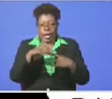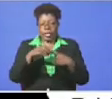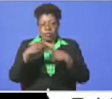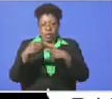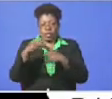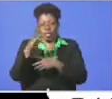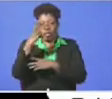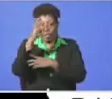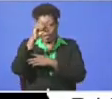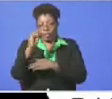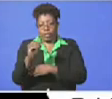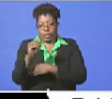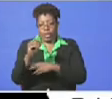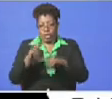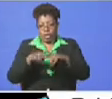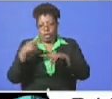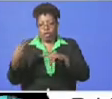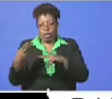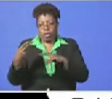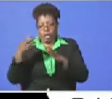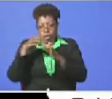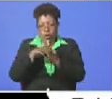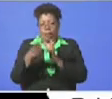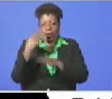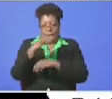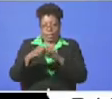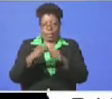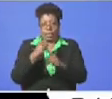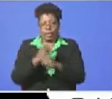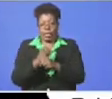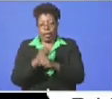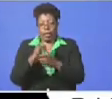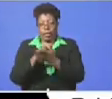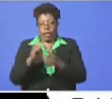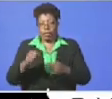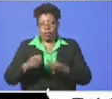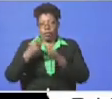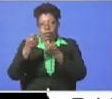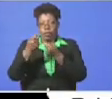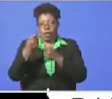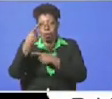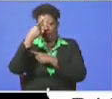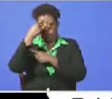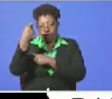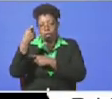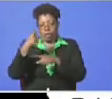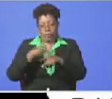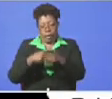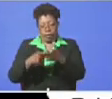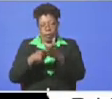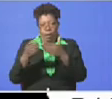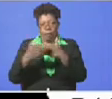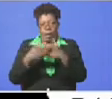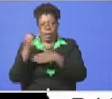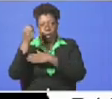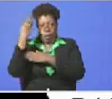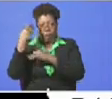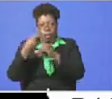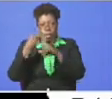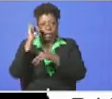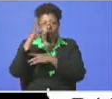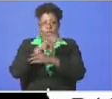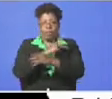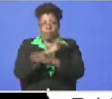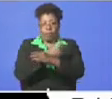the 16% decline in overall crime last year, which is attributed to curfews mandated by the emergency powers